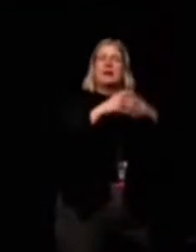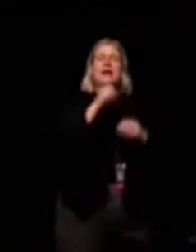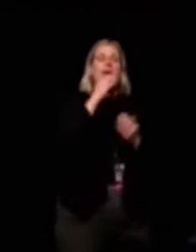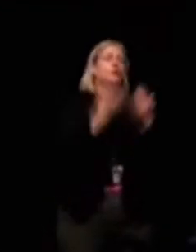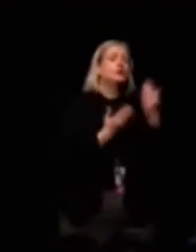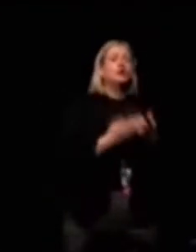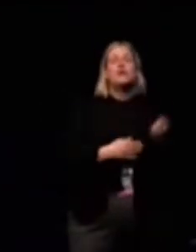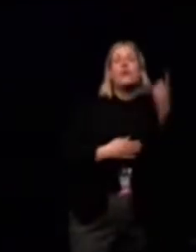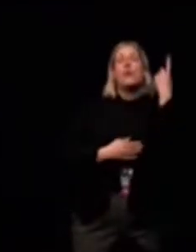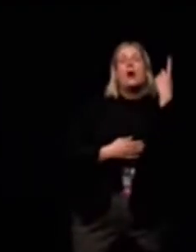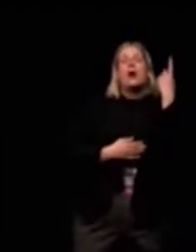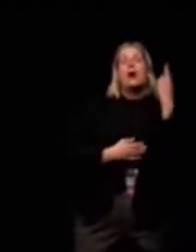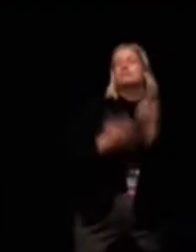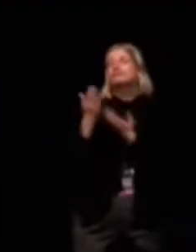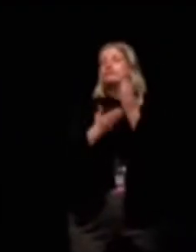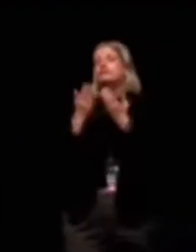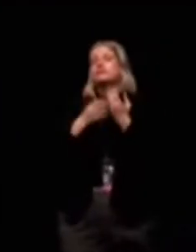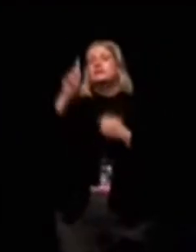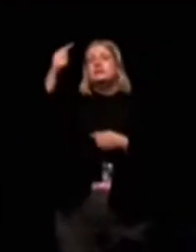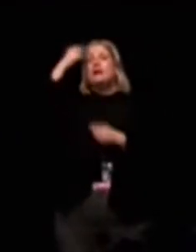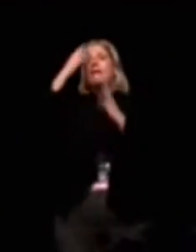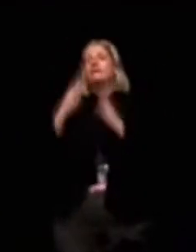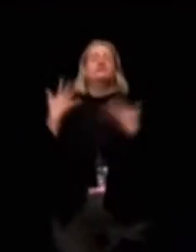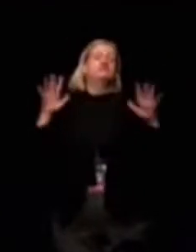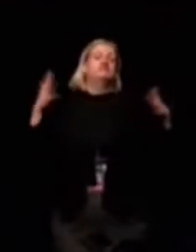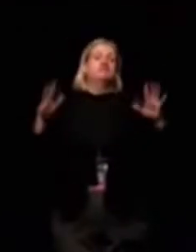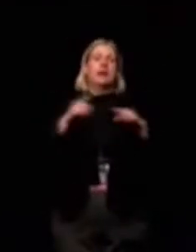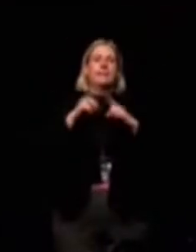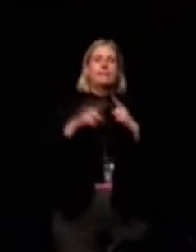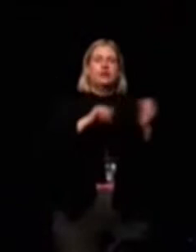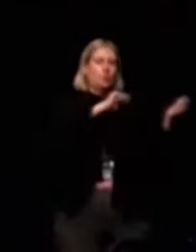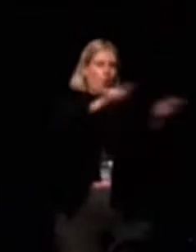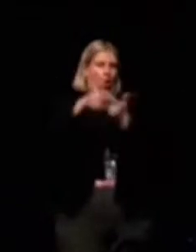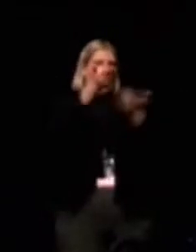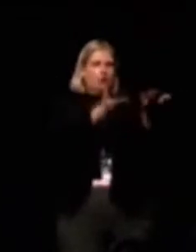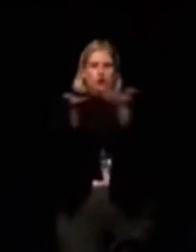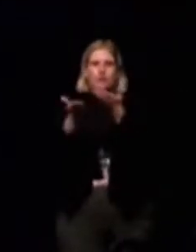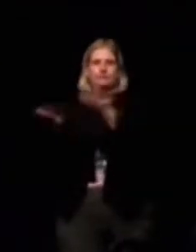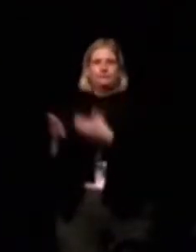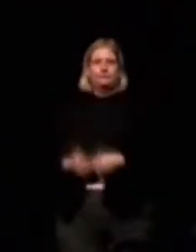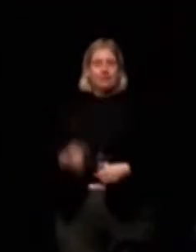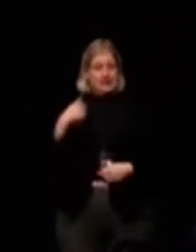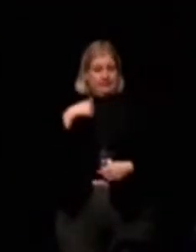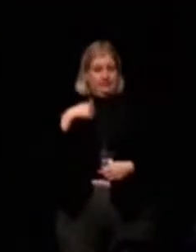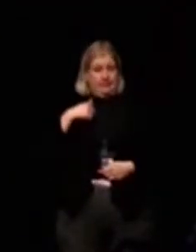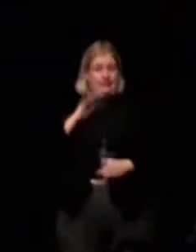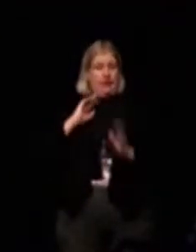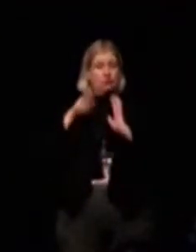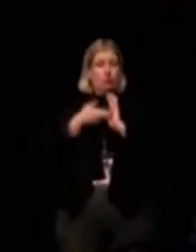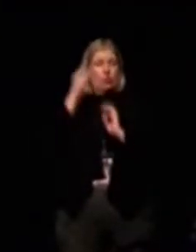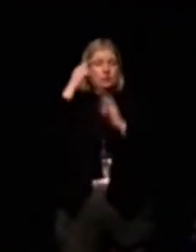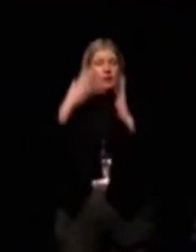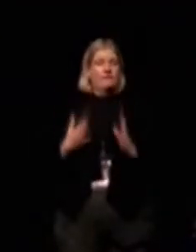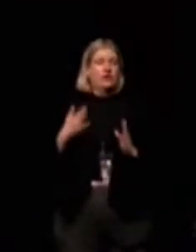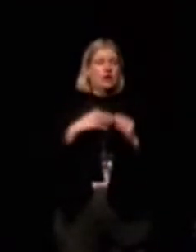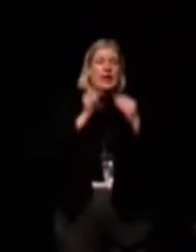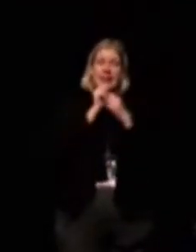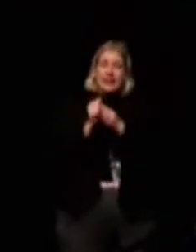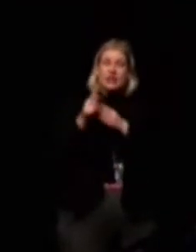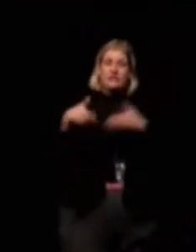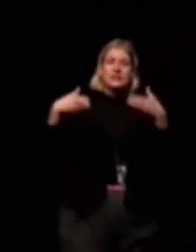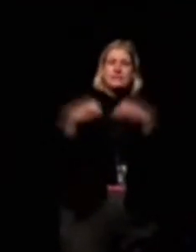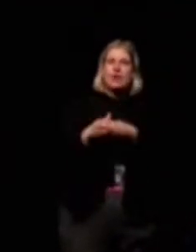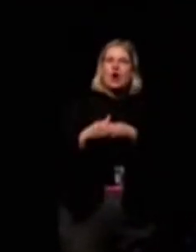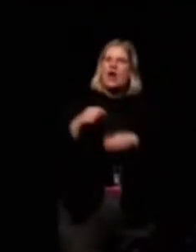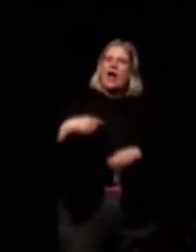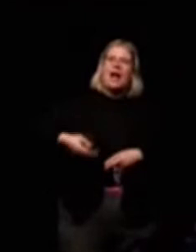individual, not just to serve the governor, but to serve all. So as governor and as the leader of this party, I'm declaring